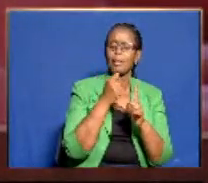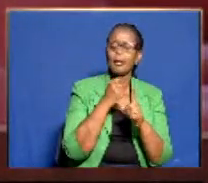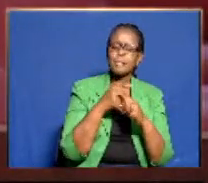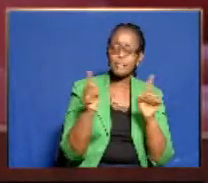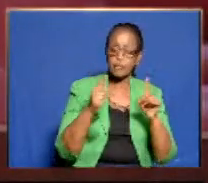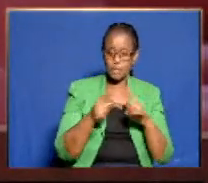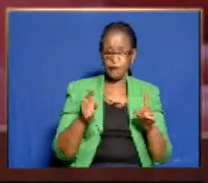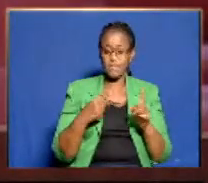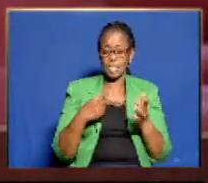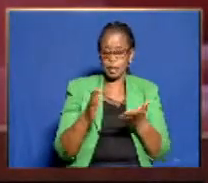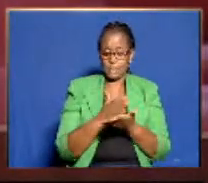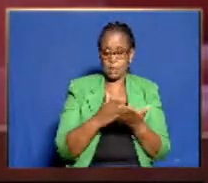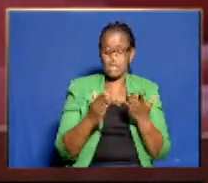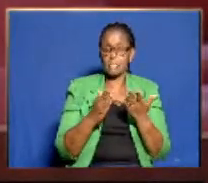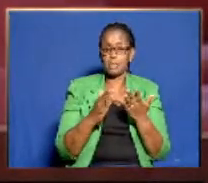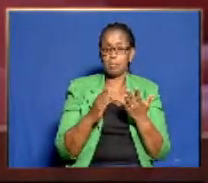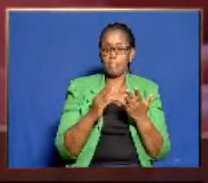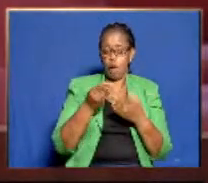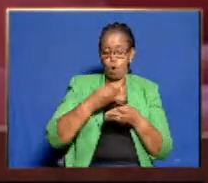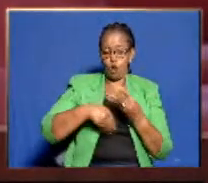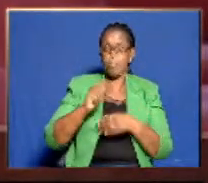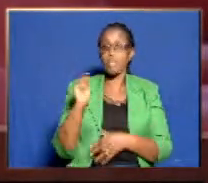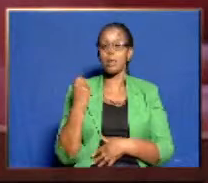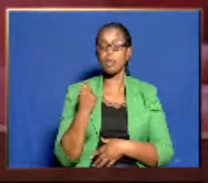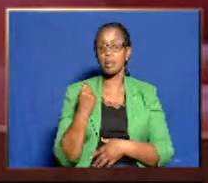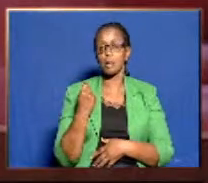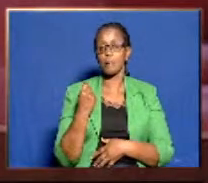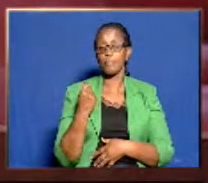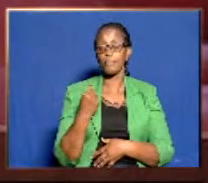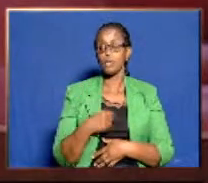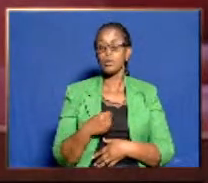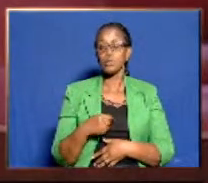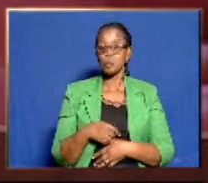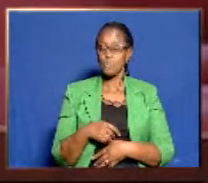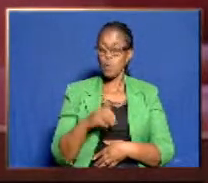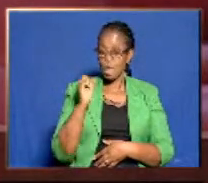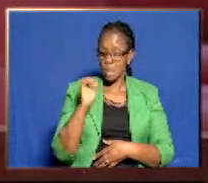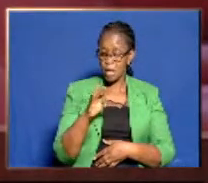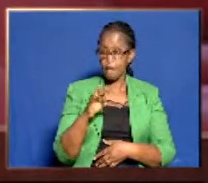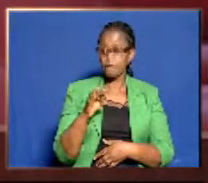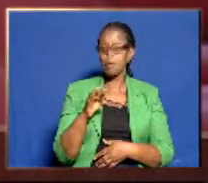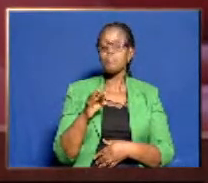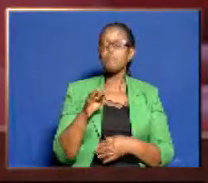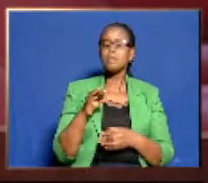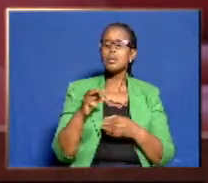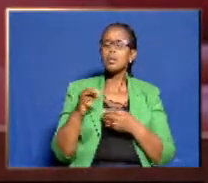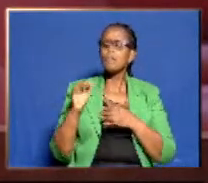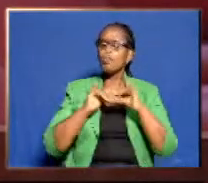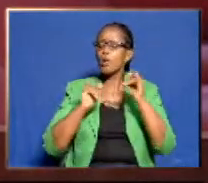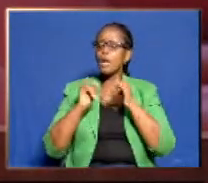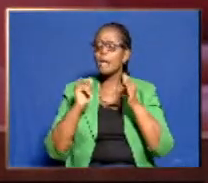Because without intelligence reports, Honorable Speaker, we have no capacity of knowing what the neighbors are doing.